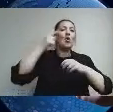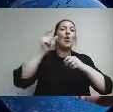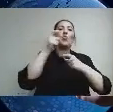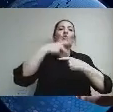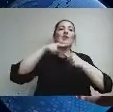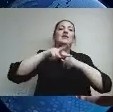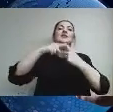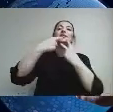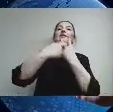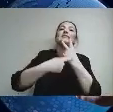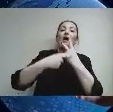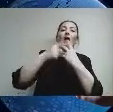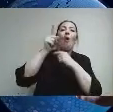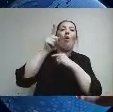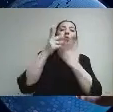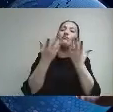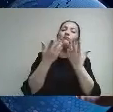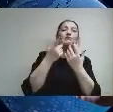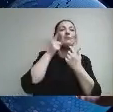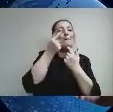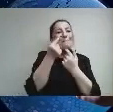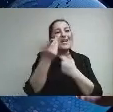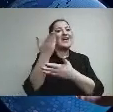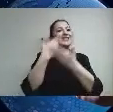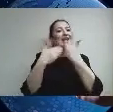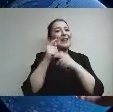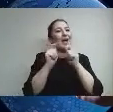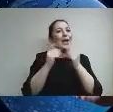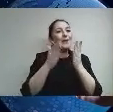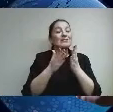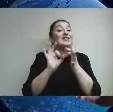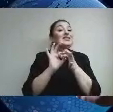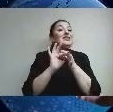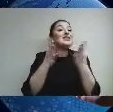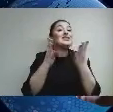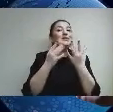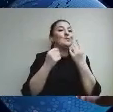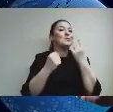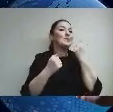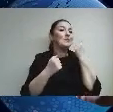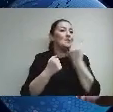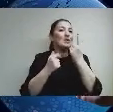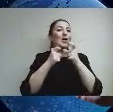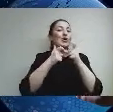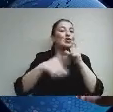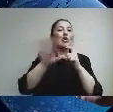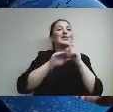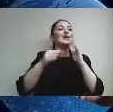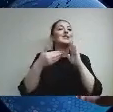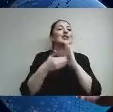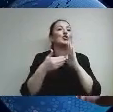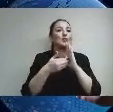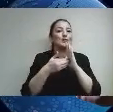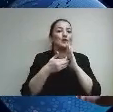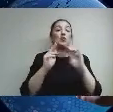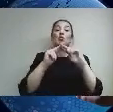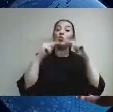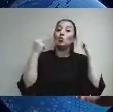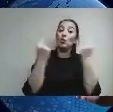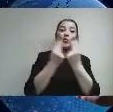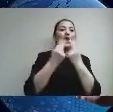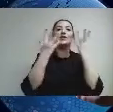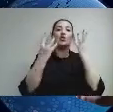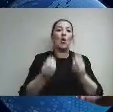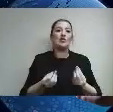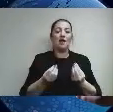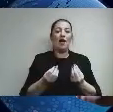the space. So let's talk about the space of the social enterprise. I